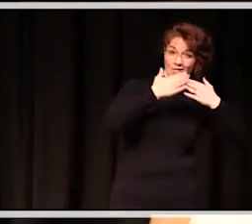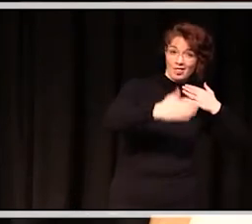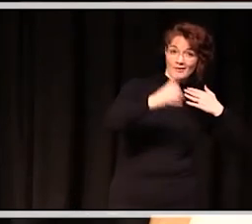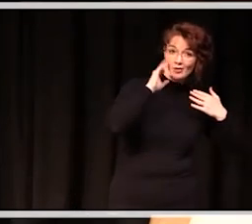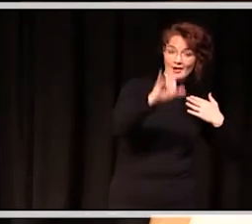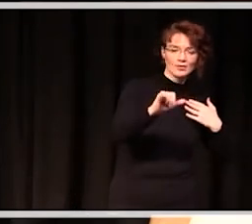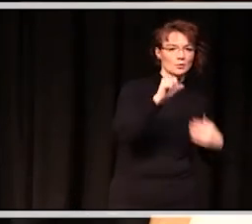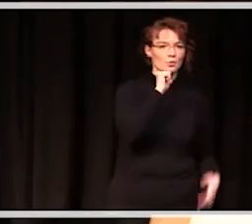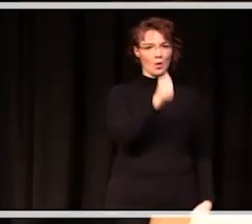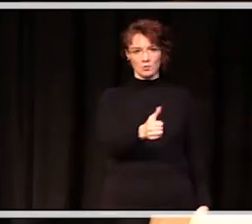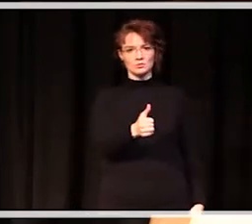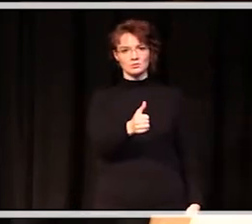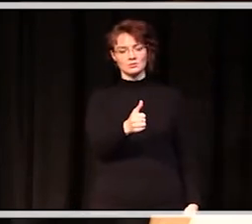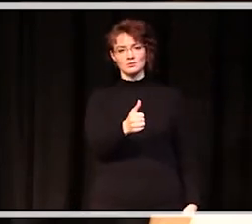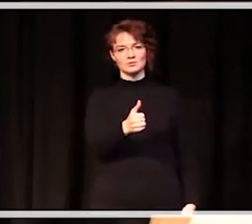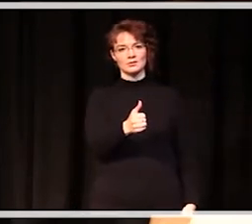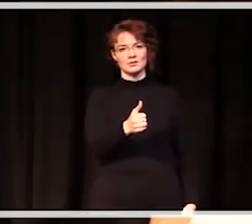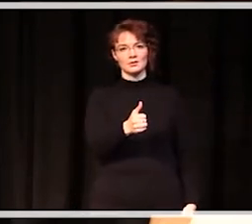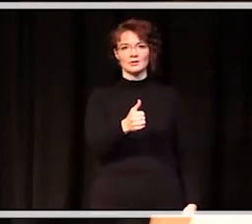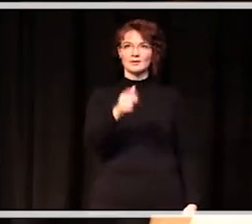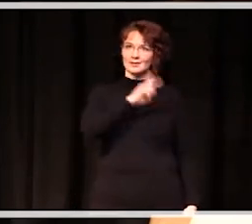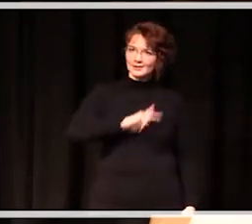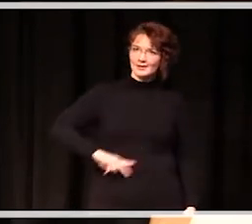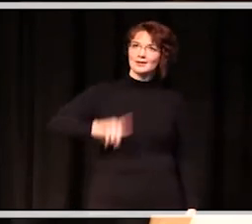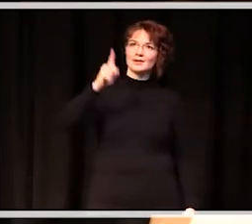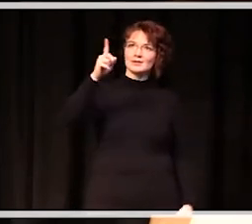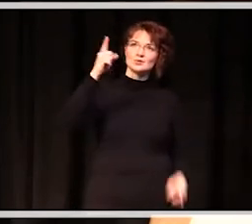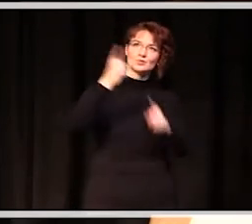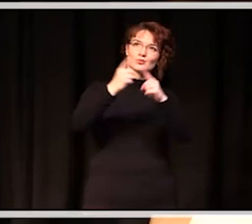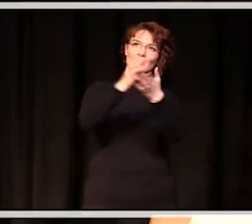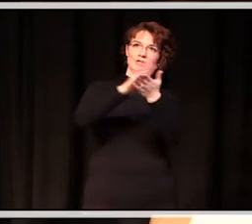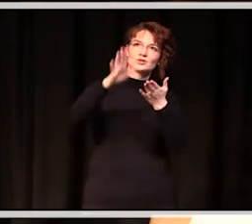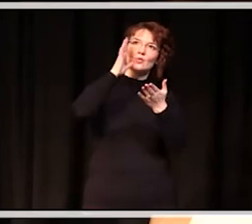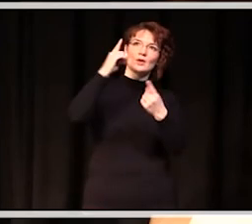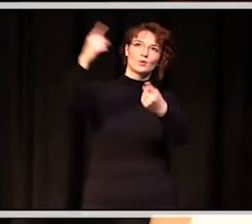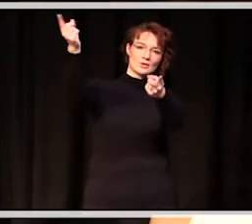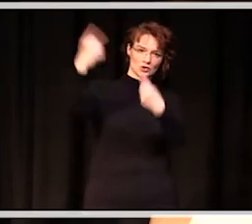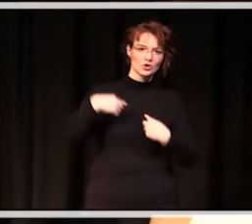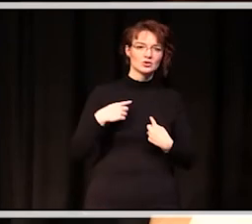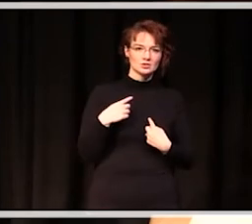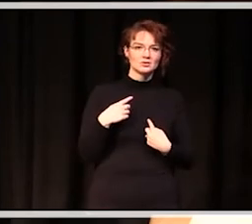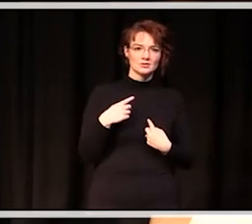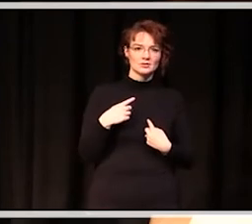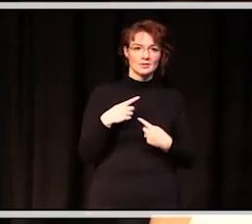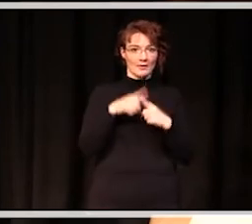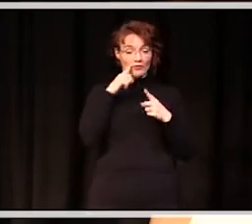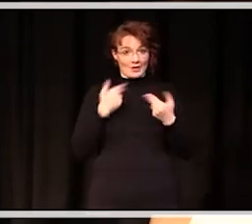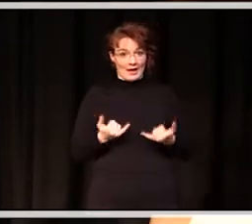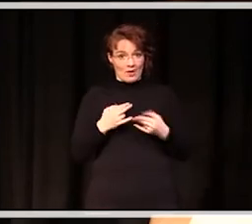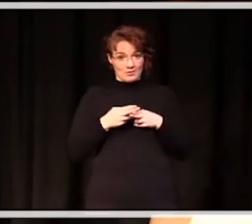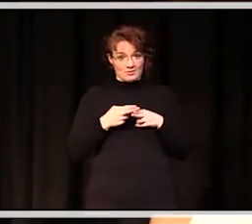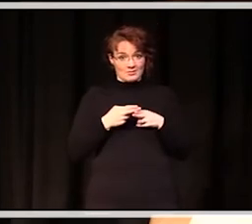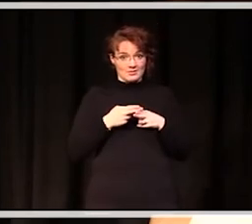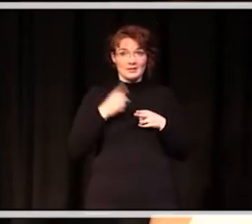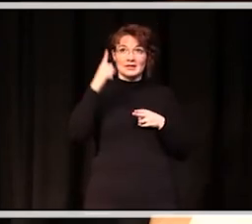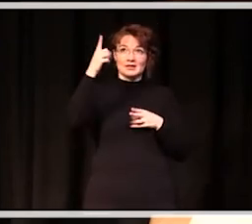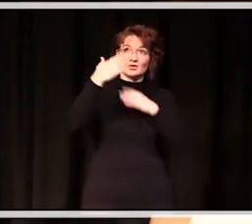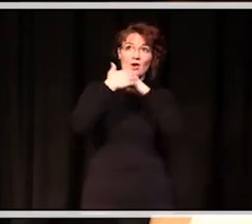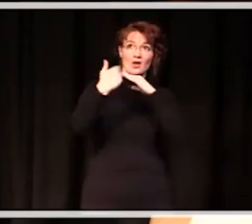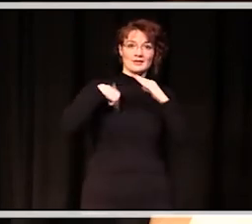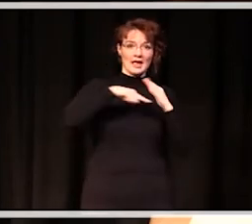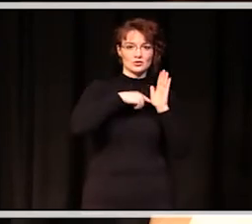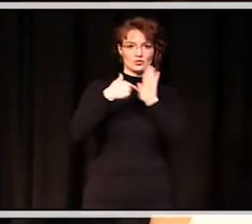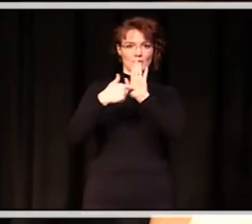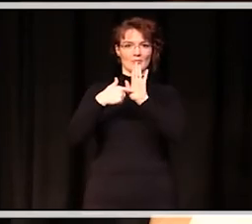forever. It will not rule the day. There is a king who is righteous who is returning. In the meantime, he's called us to represent